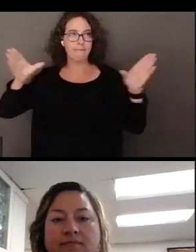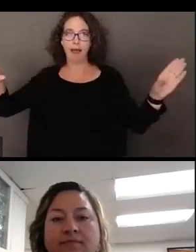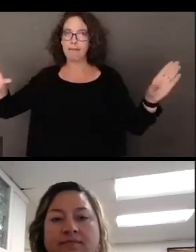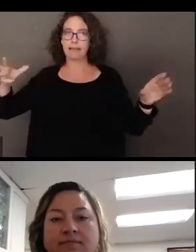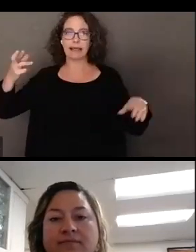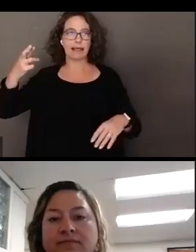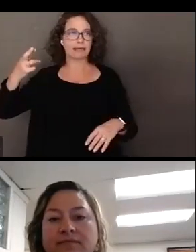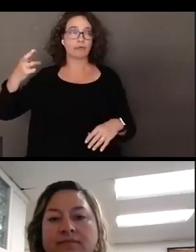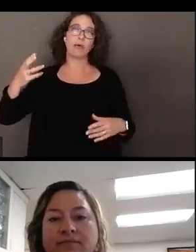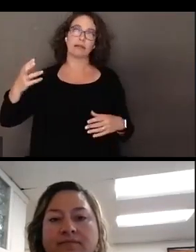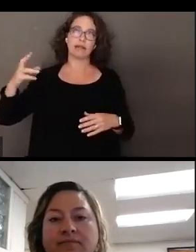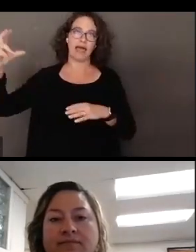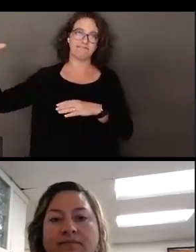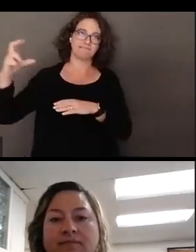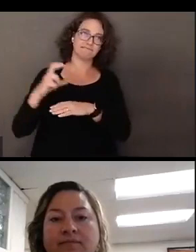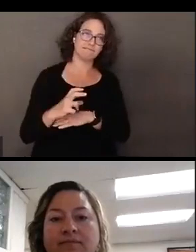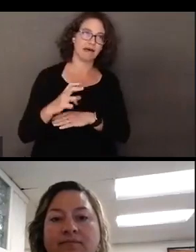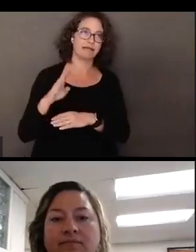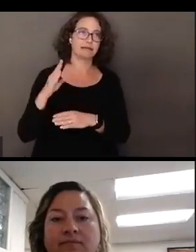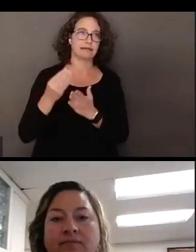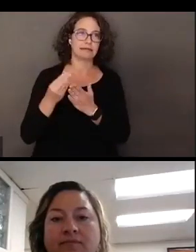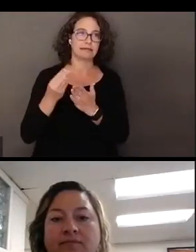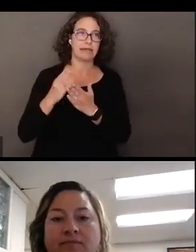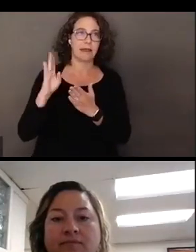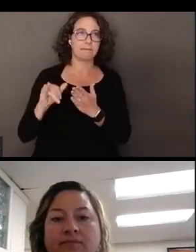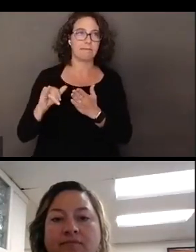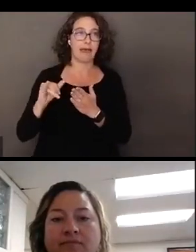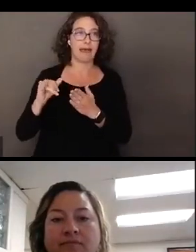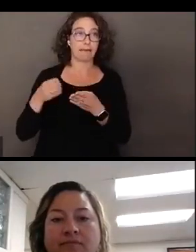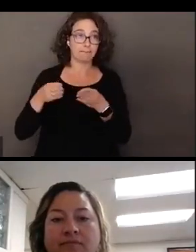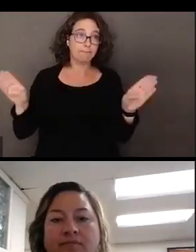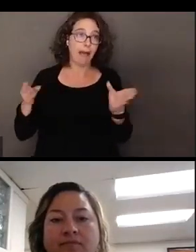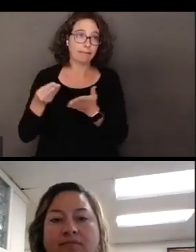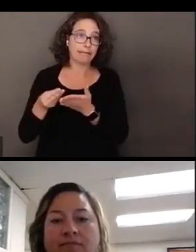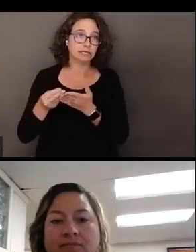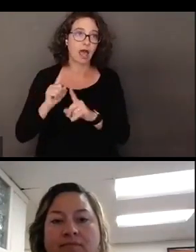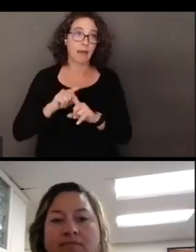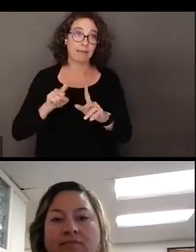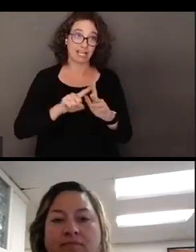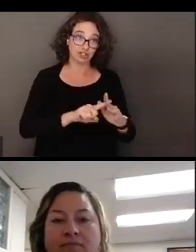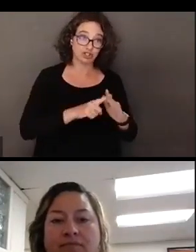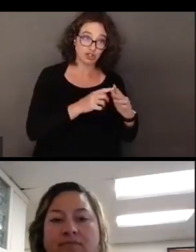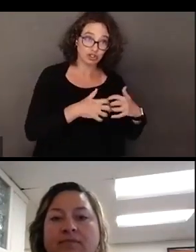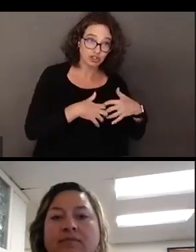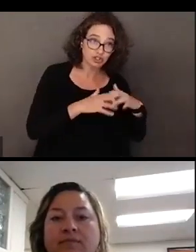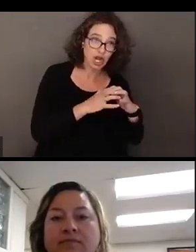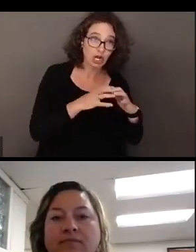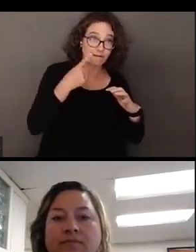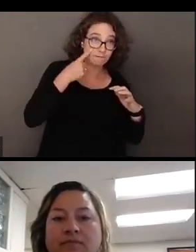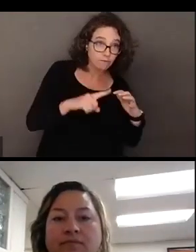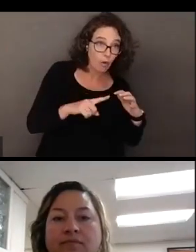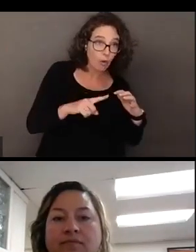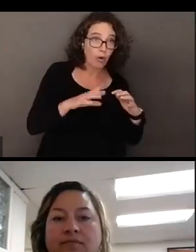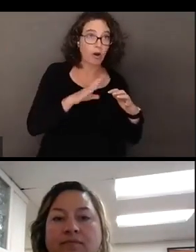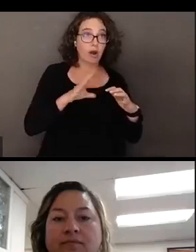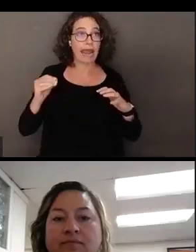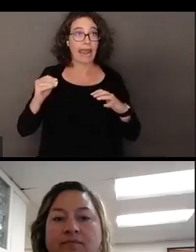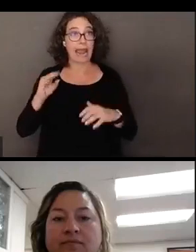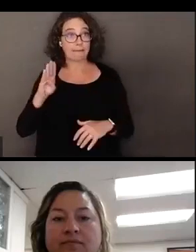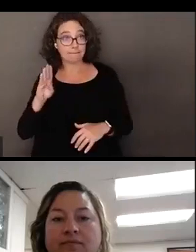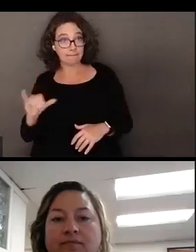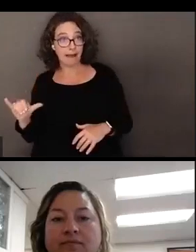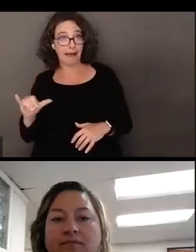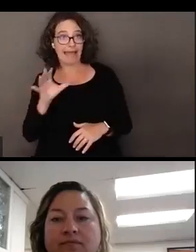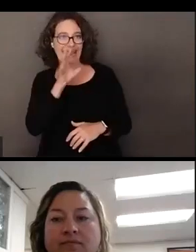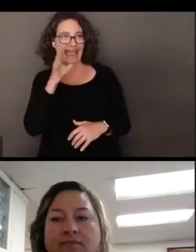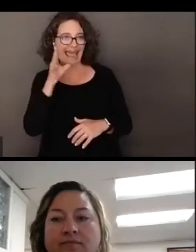is funded by some public dollars, but it was started for and by agriculturalists. It as a means